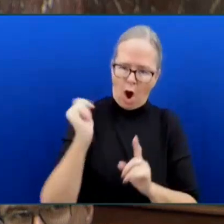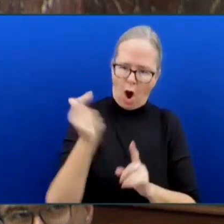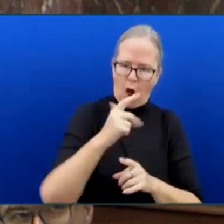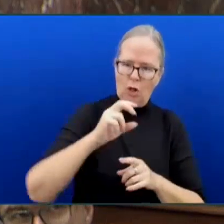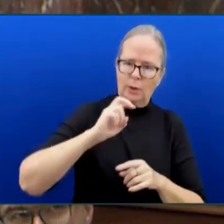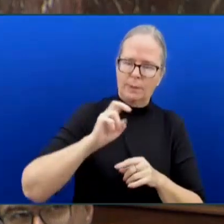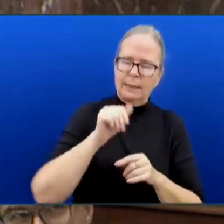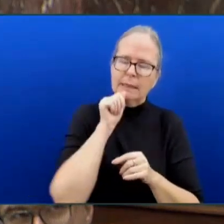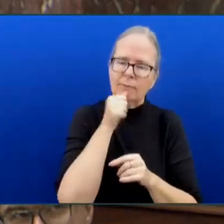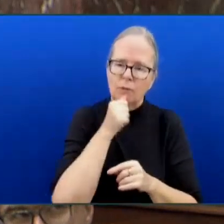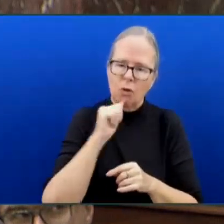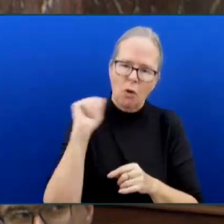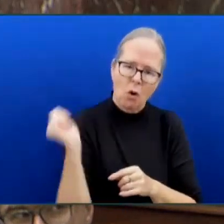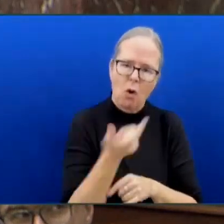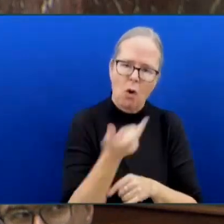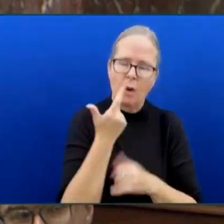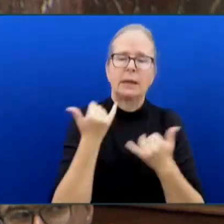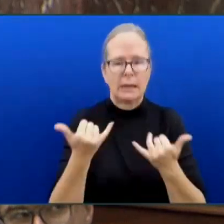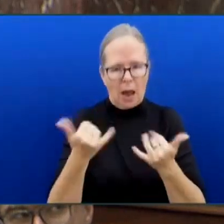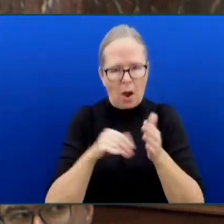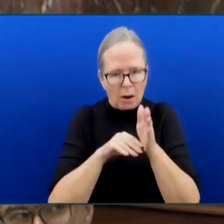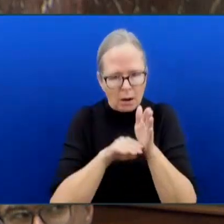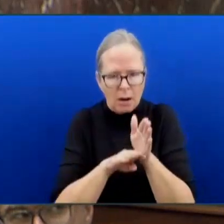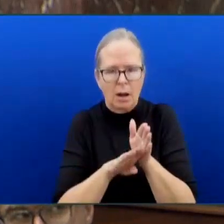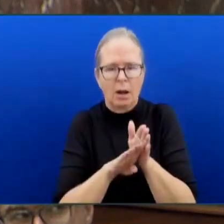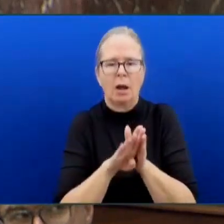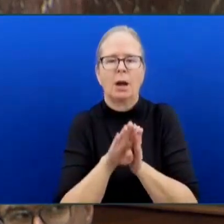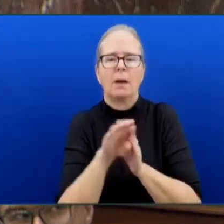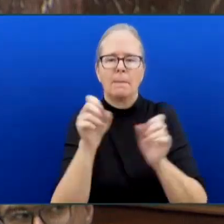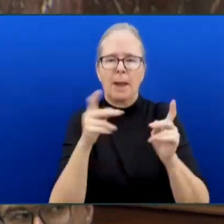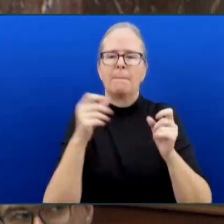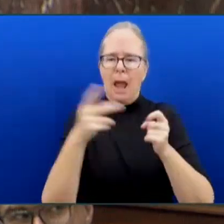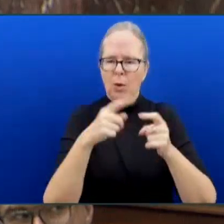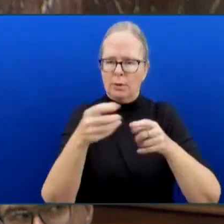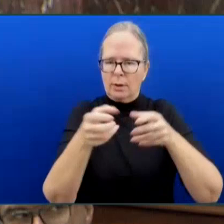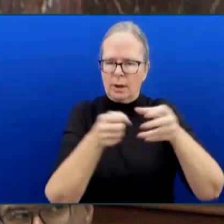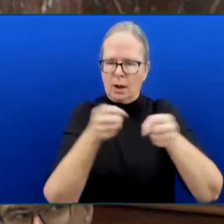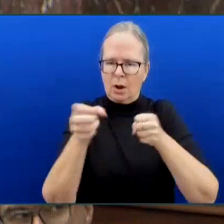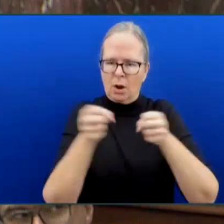goes back 12 years into their watch. We're making up for those 7-year training lags